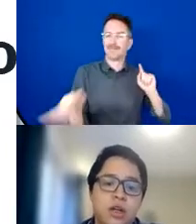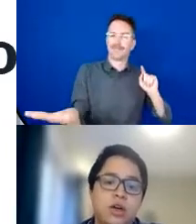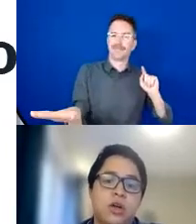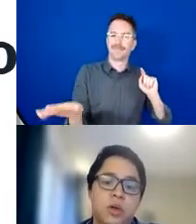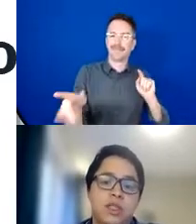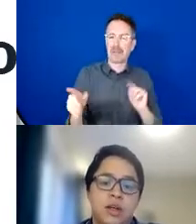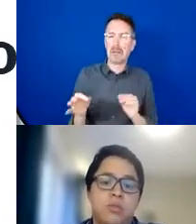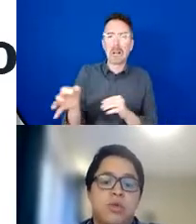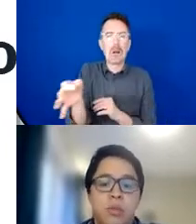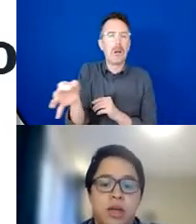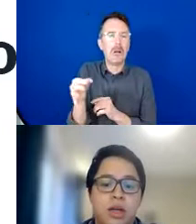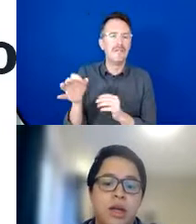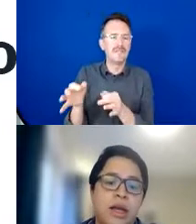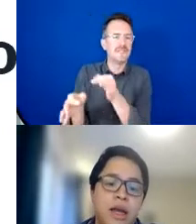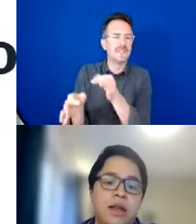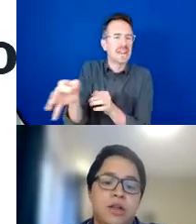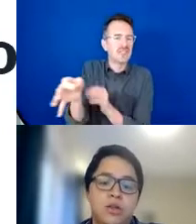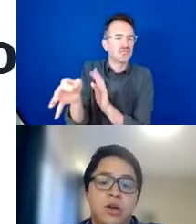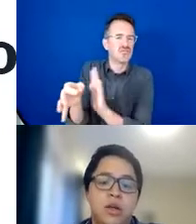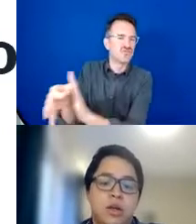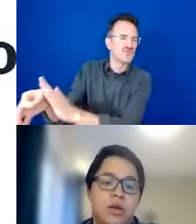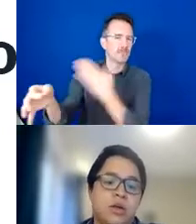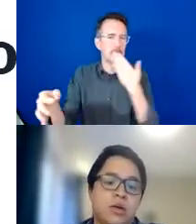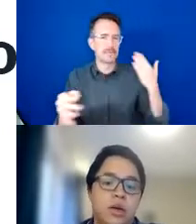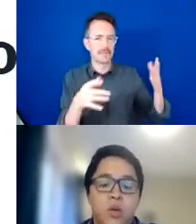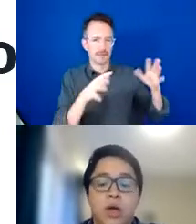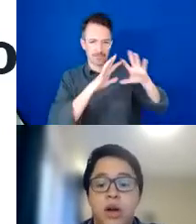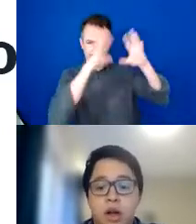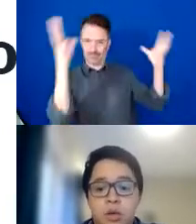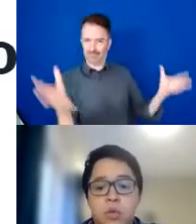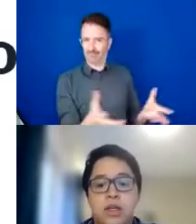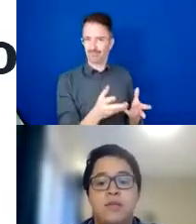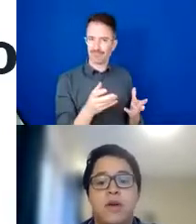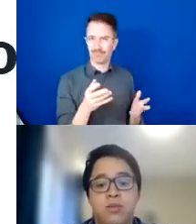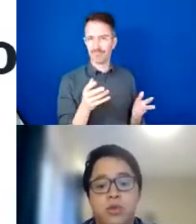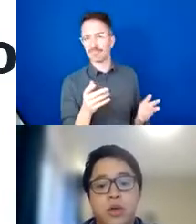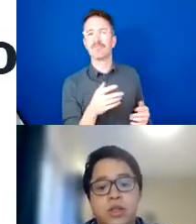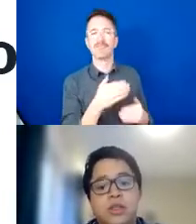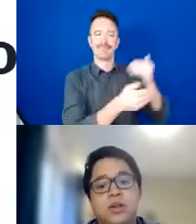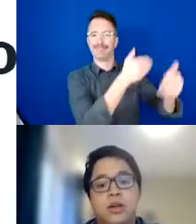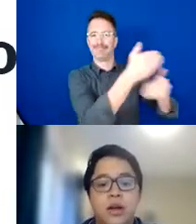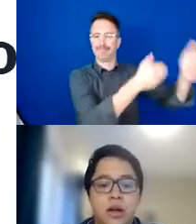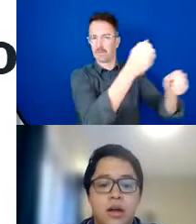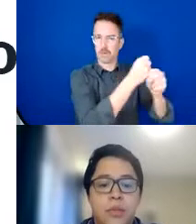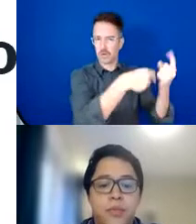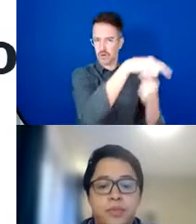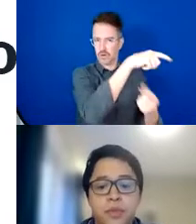knowledge, that are the ones that predominate and that determine in a way or another what is valuable, what's